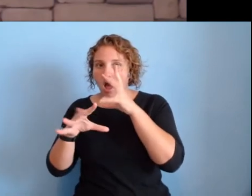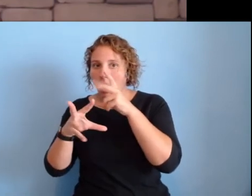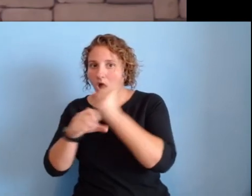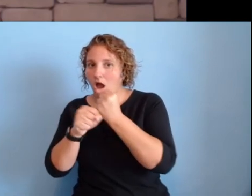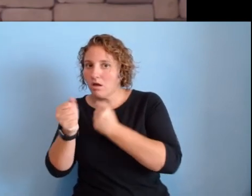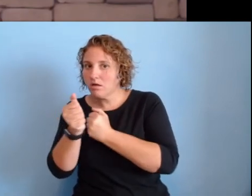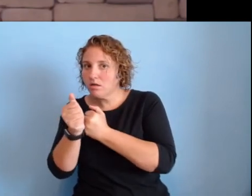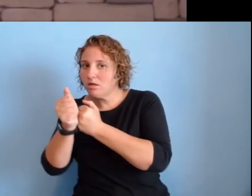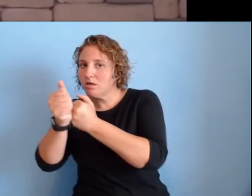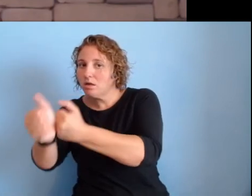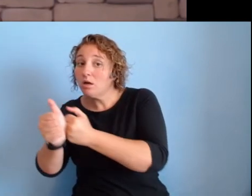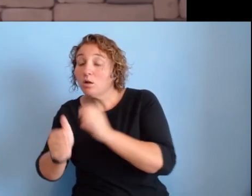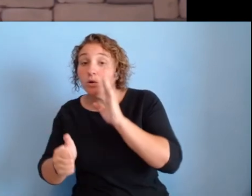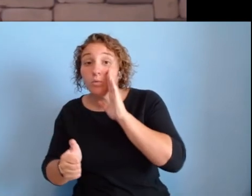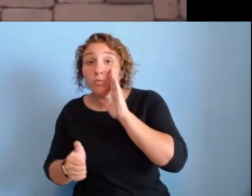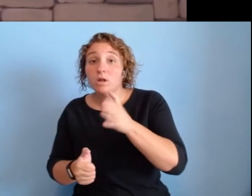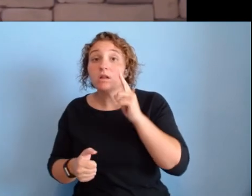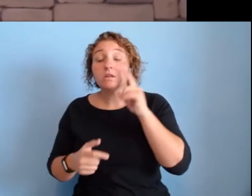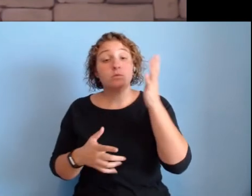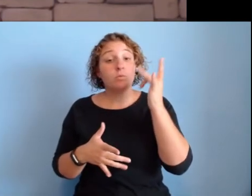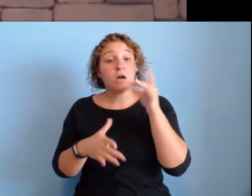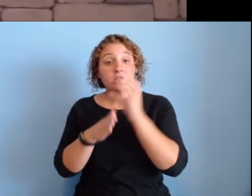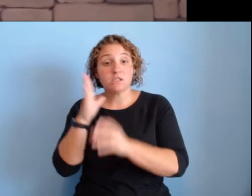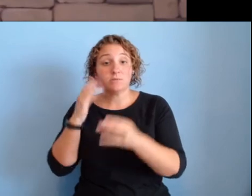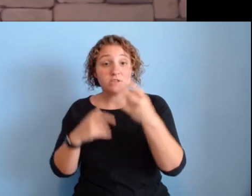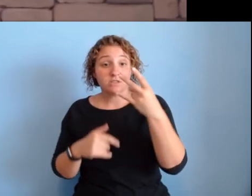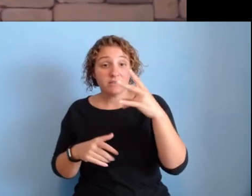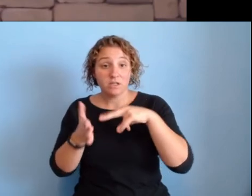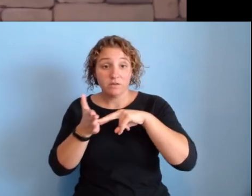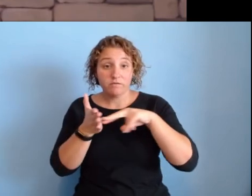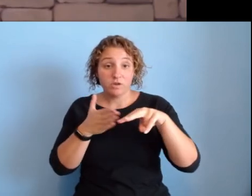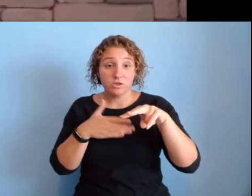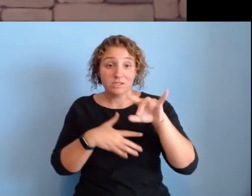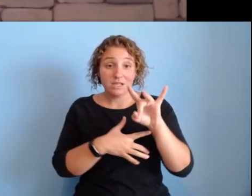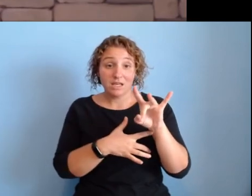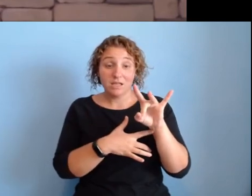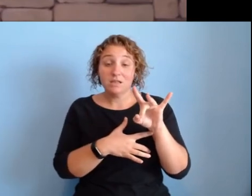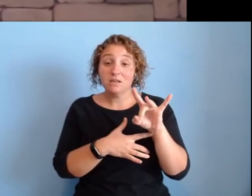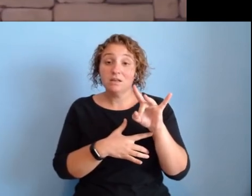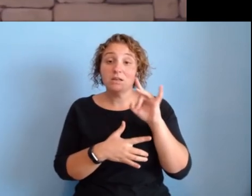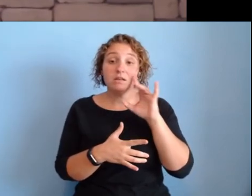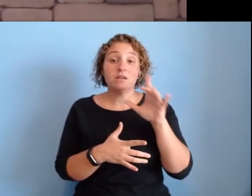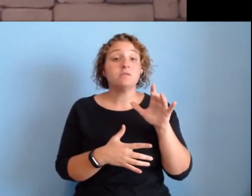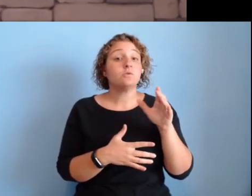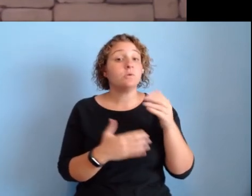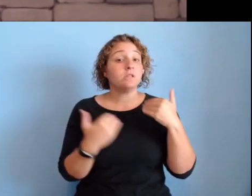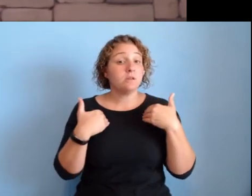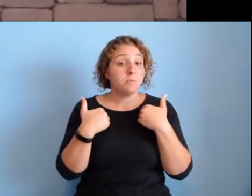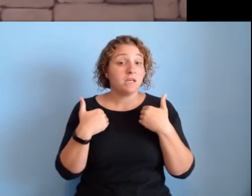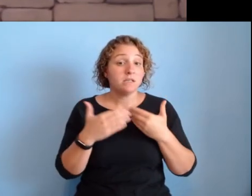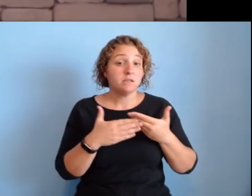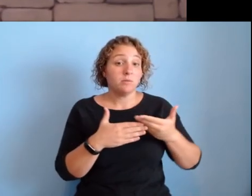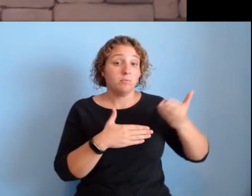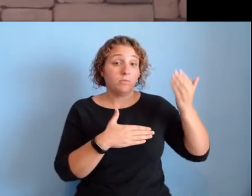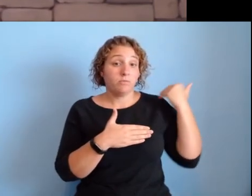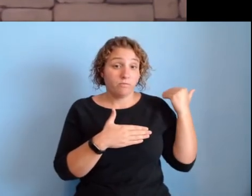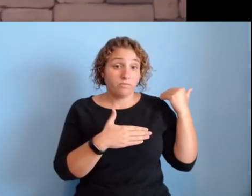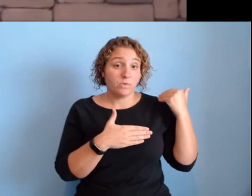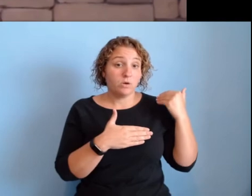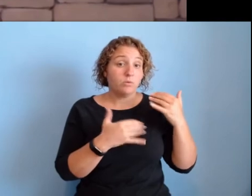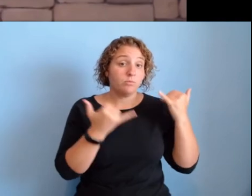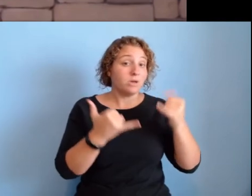and that's why in chapter 17, verse 8, the beast that you saw was and is not. Somebody tries to kill him. It